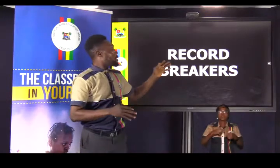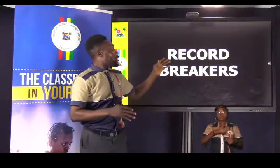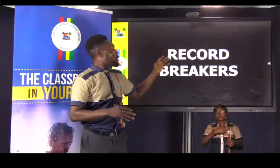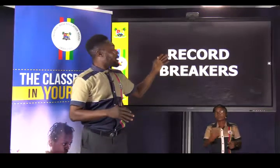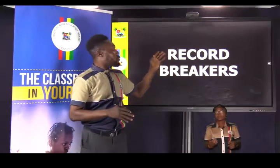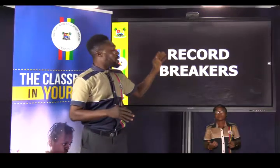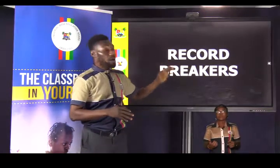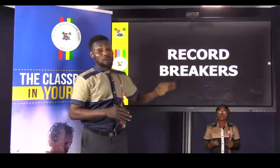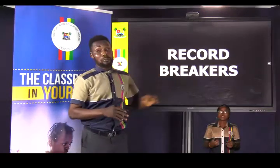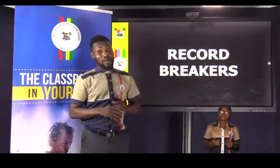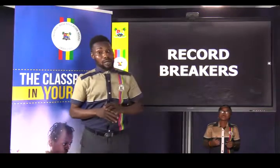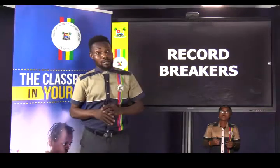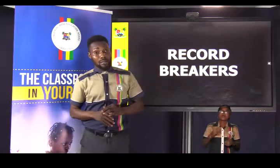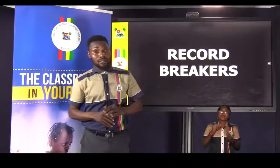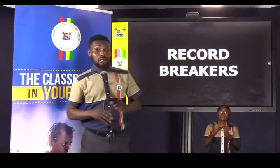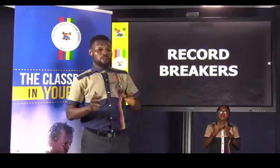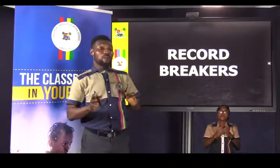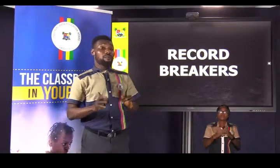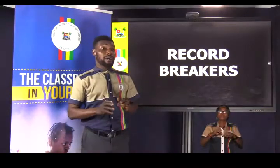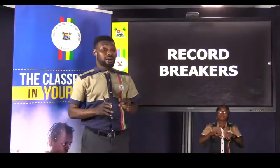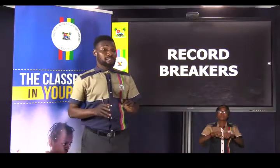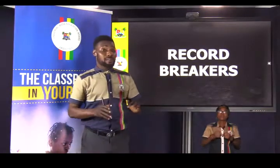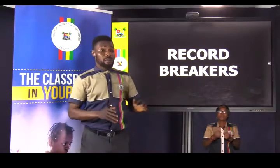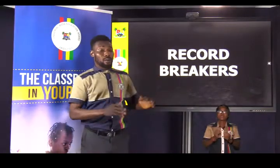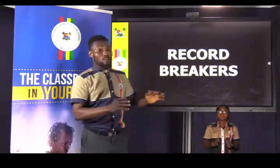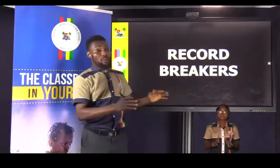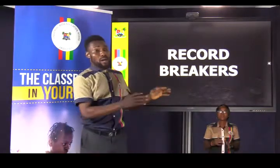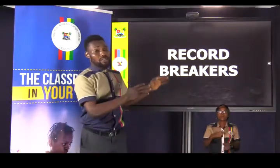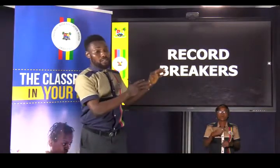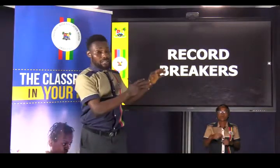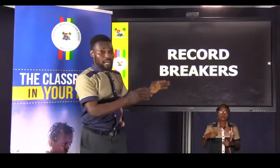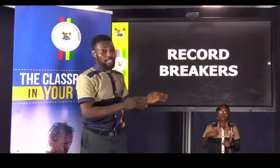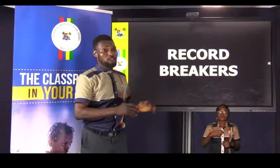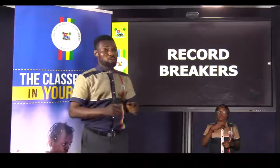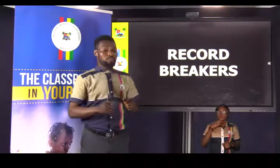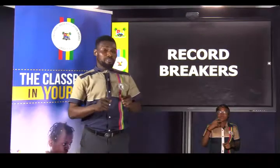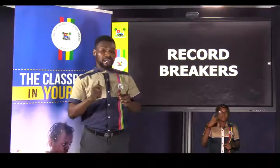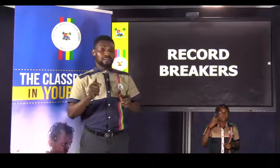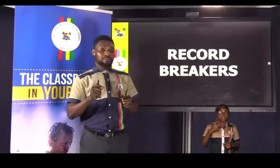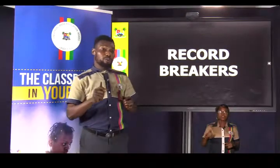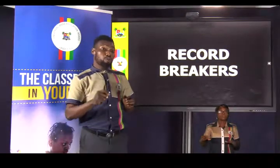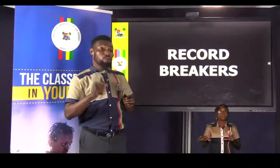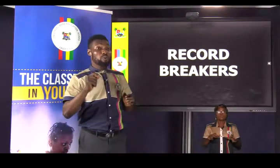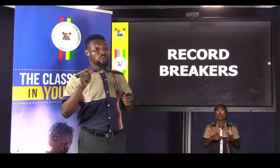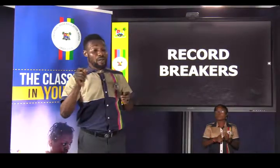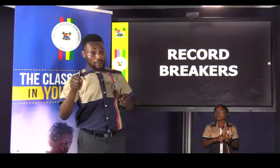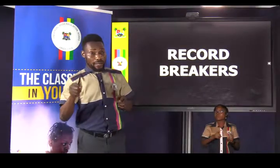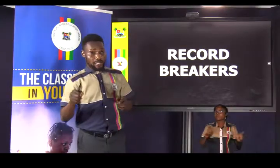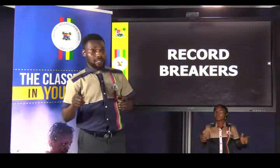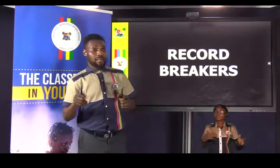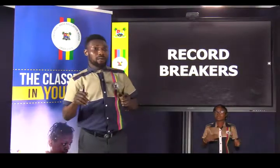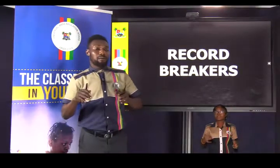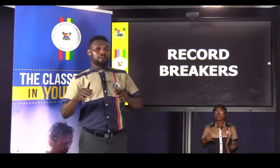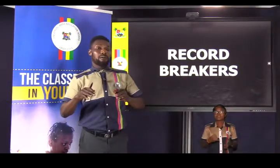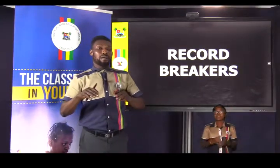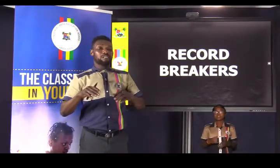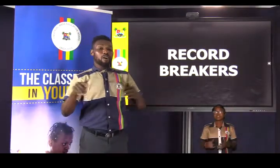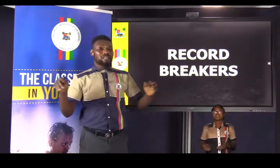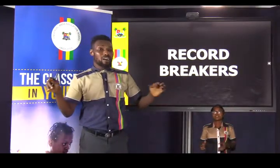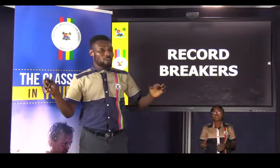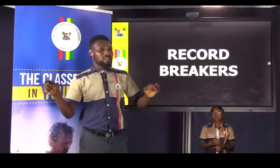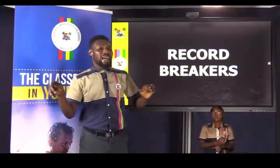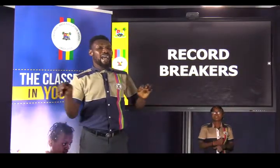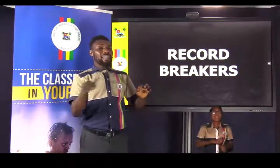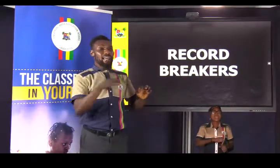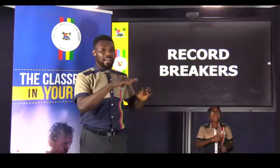look at another record breakers. Don't forget, when we are saying you should do great things, it